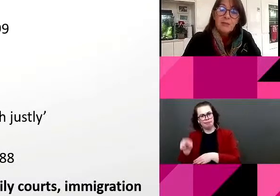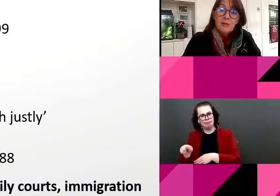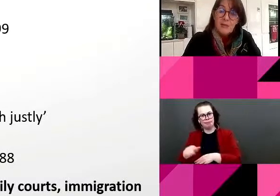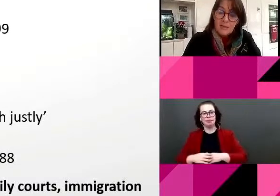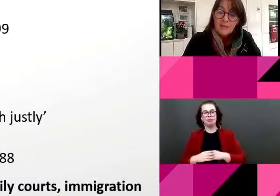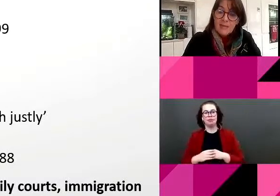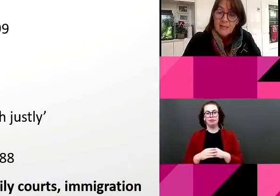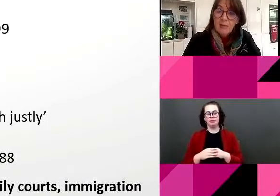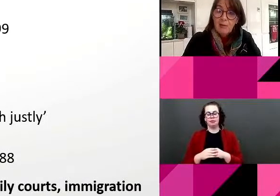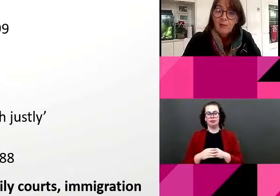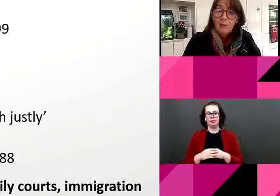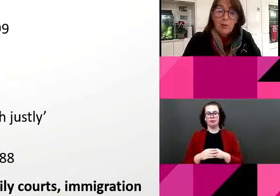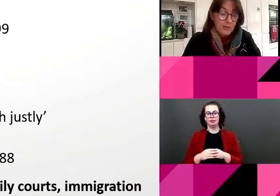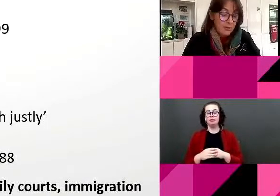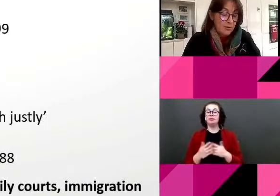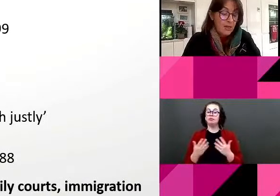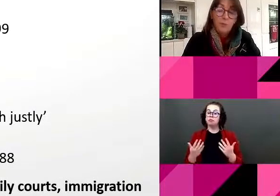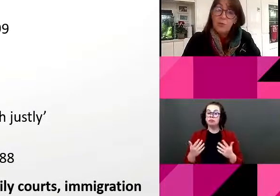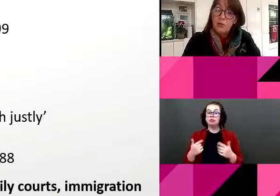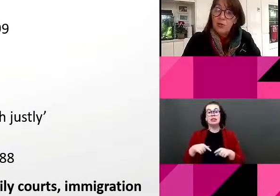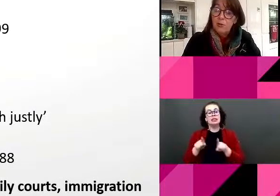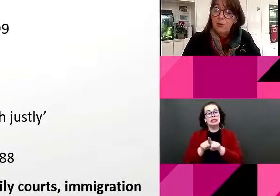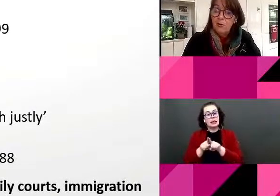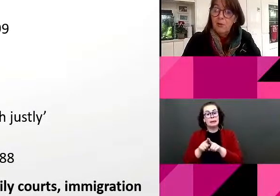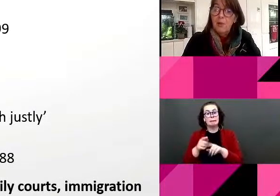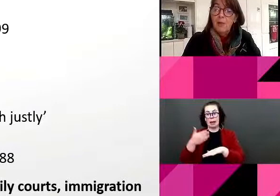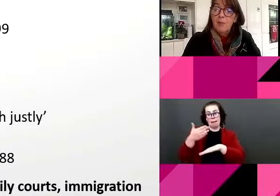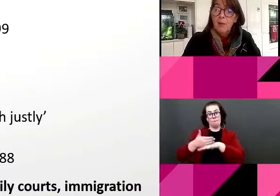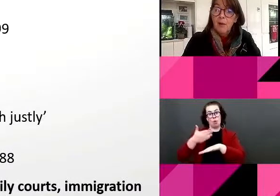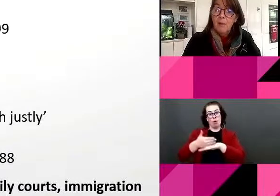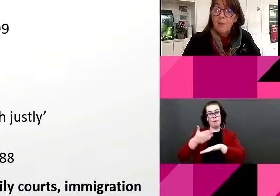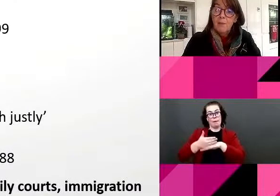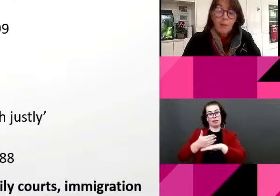was needing to take their employer to a tribunal.